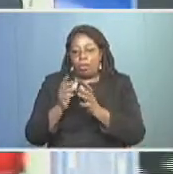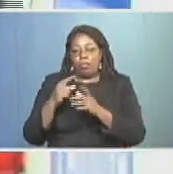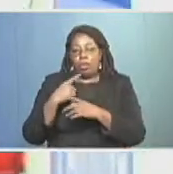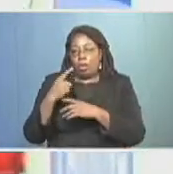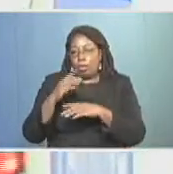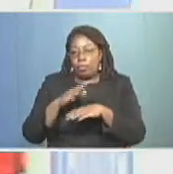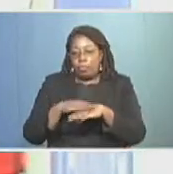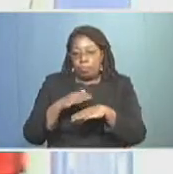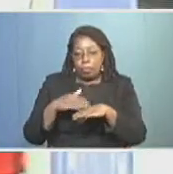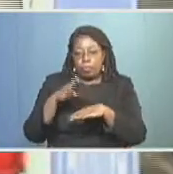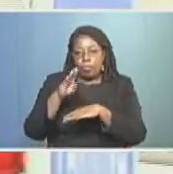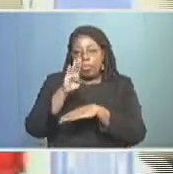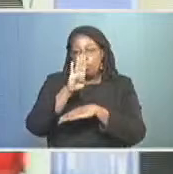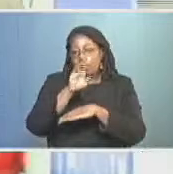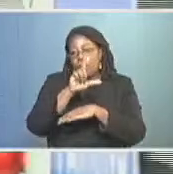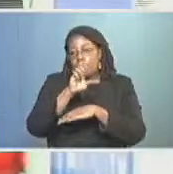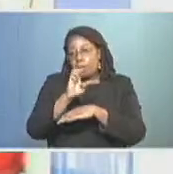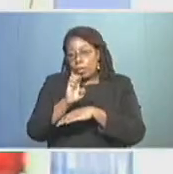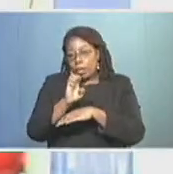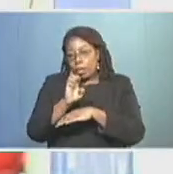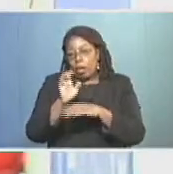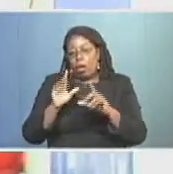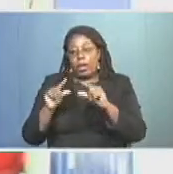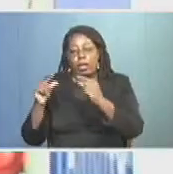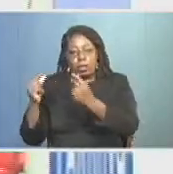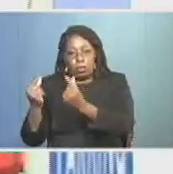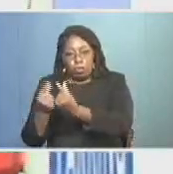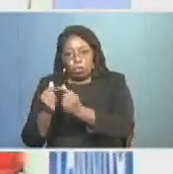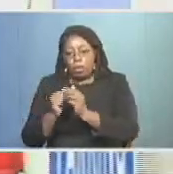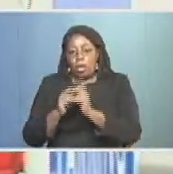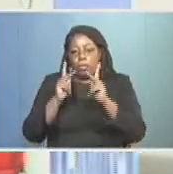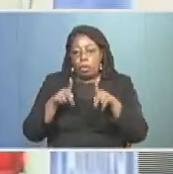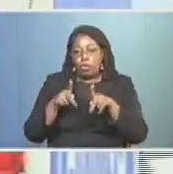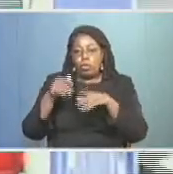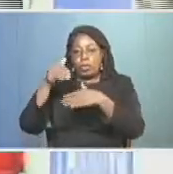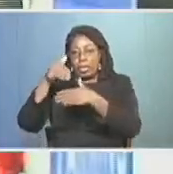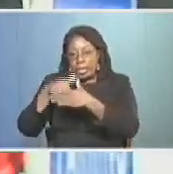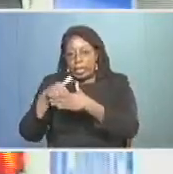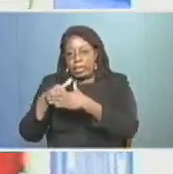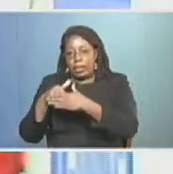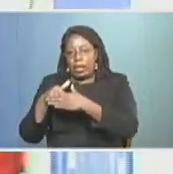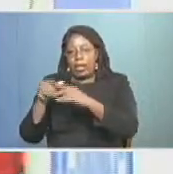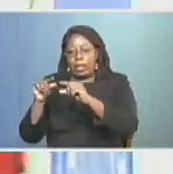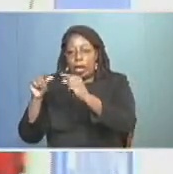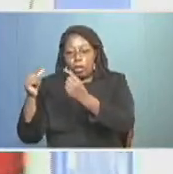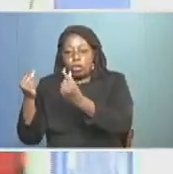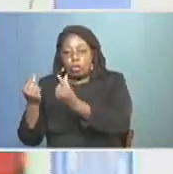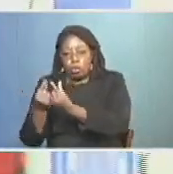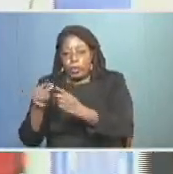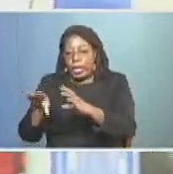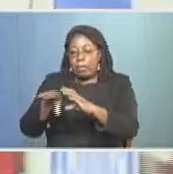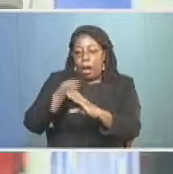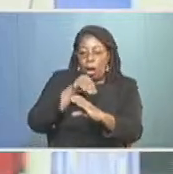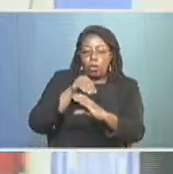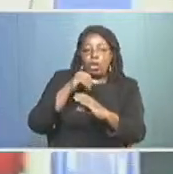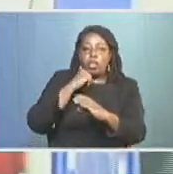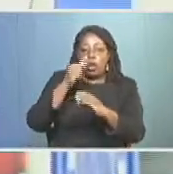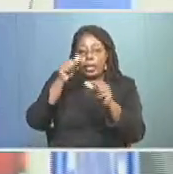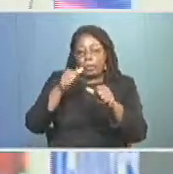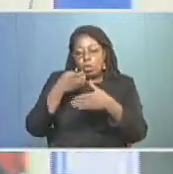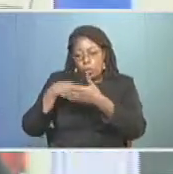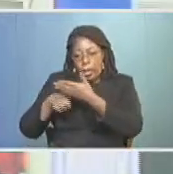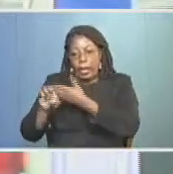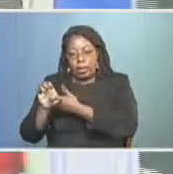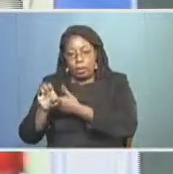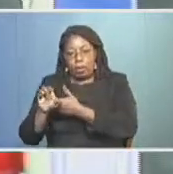informed that the individuals who were marching came out of the bubble and were not able to go back in, so it was not a part of the event. But again,